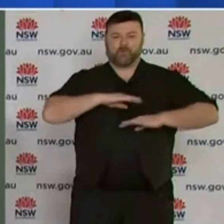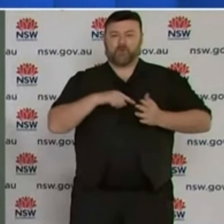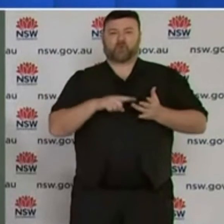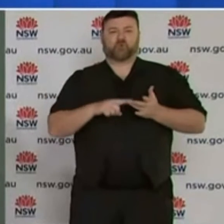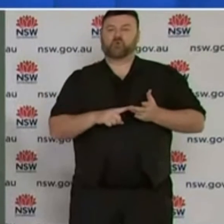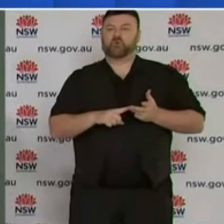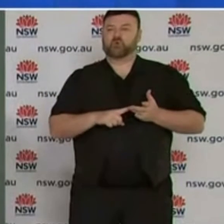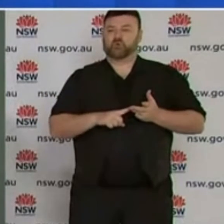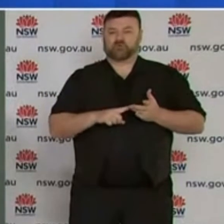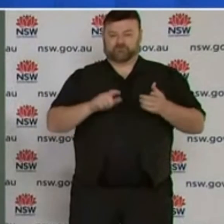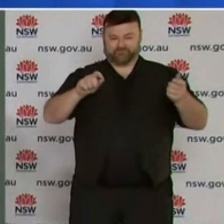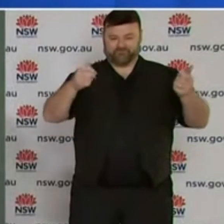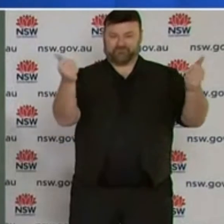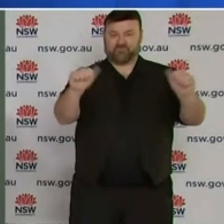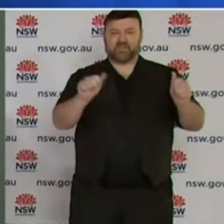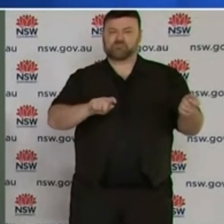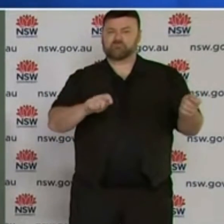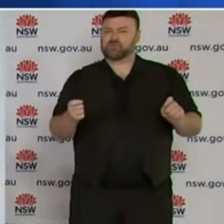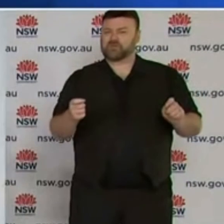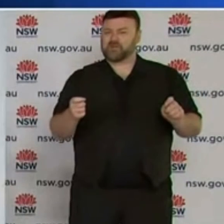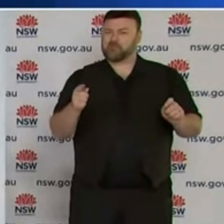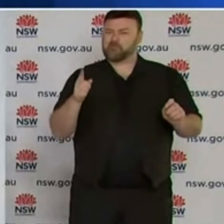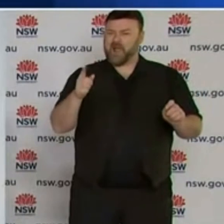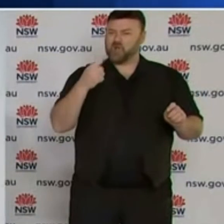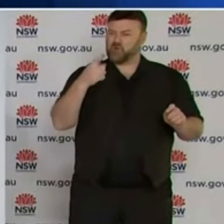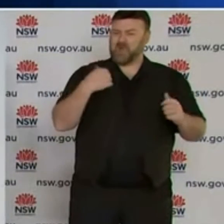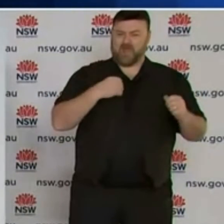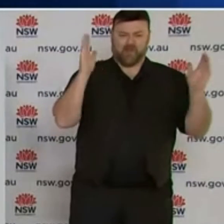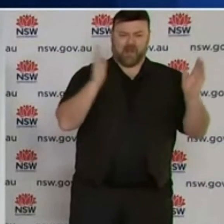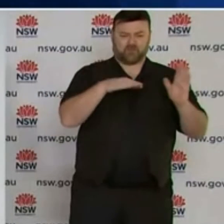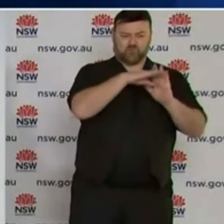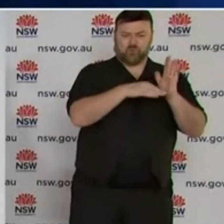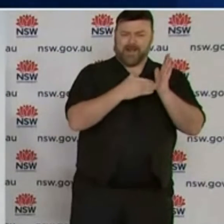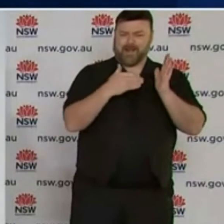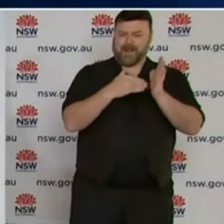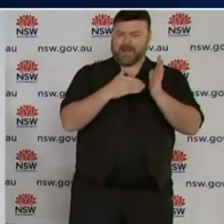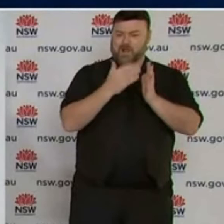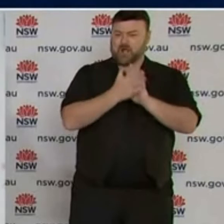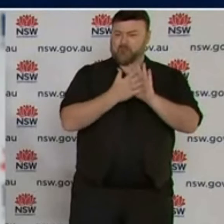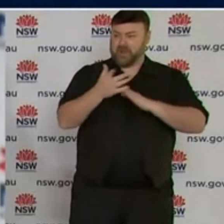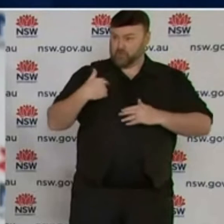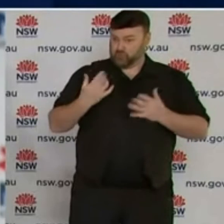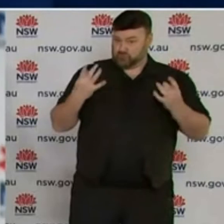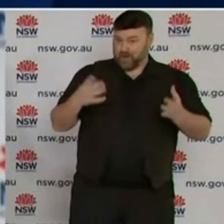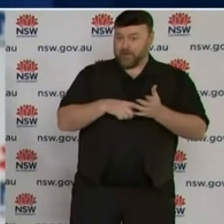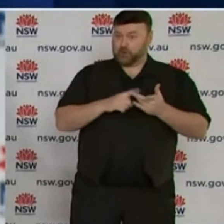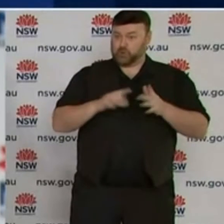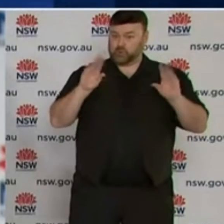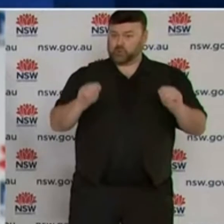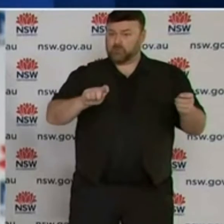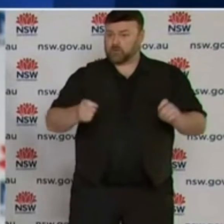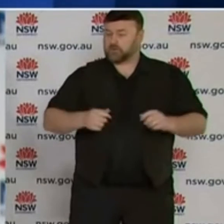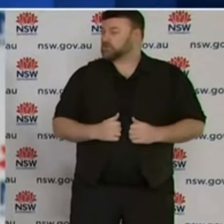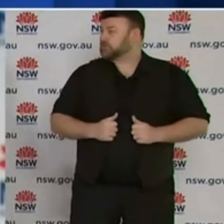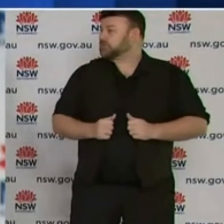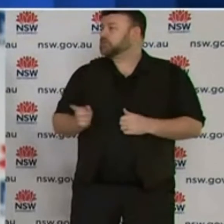areas of concern. That sounds like you are calling it. Well, the opportunity for us to ease the restrictions in the areas of concern or